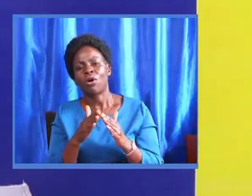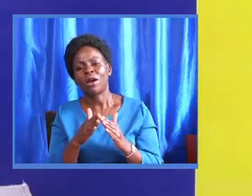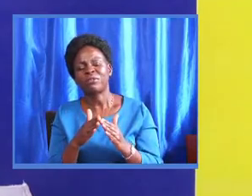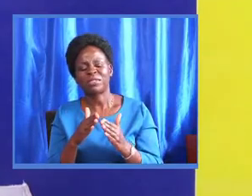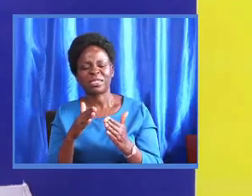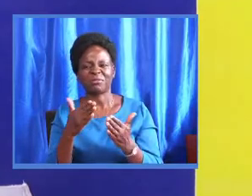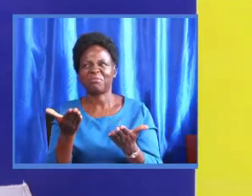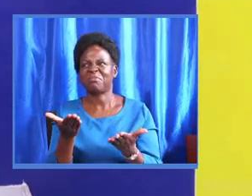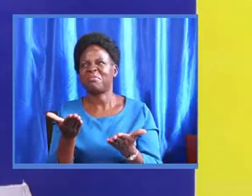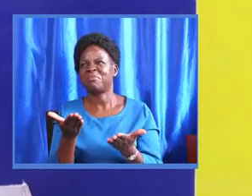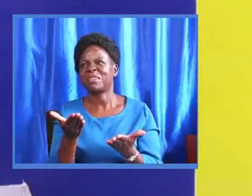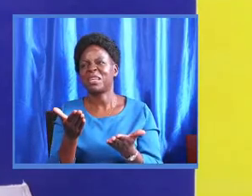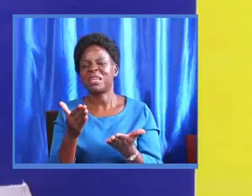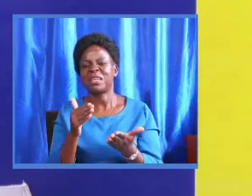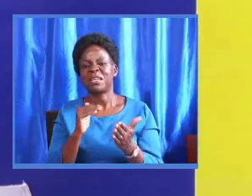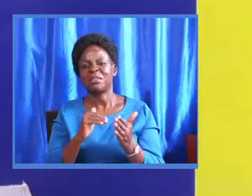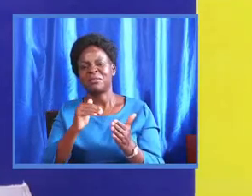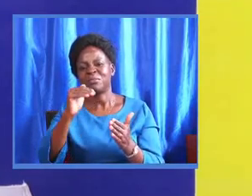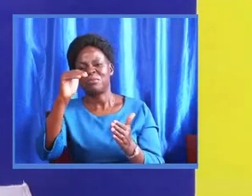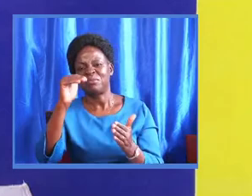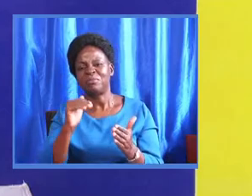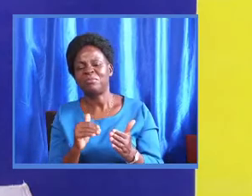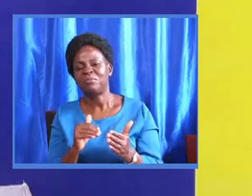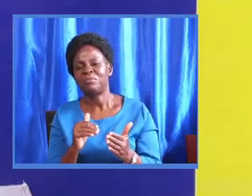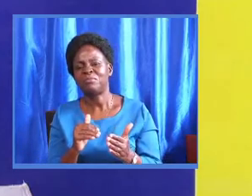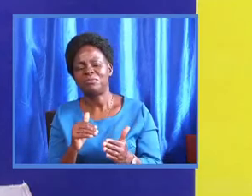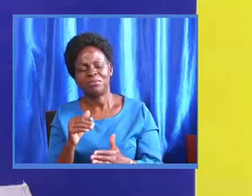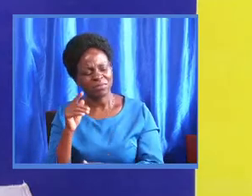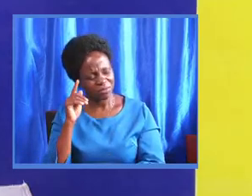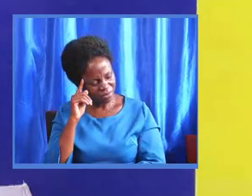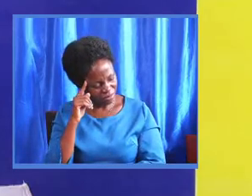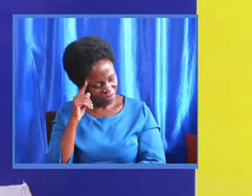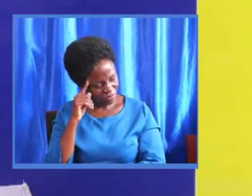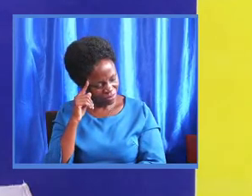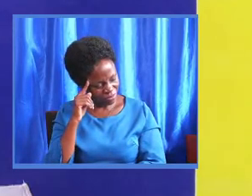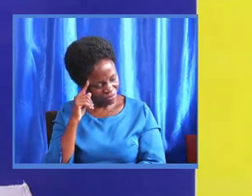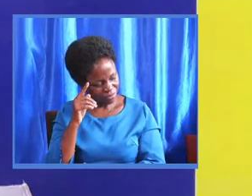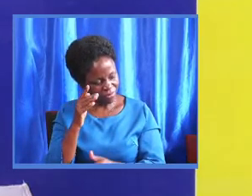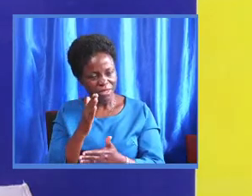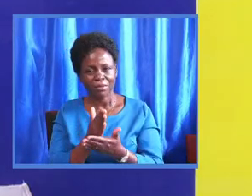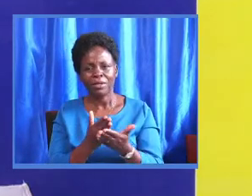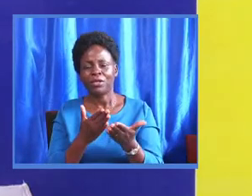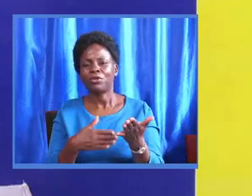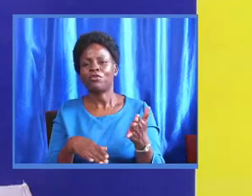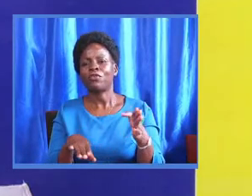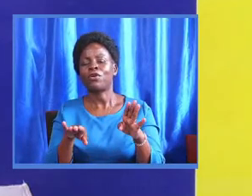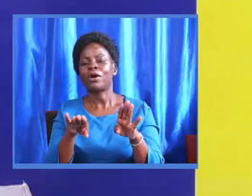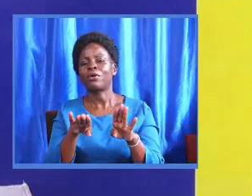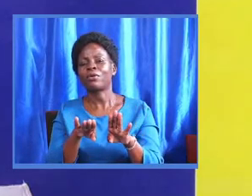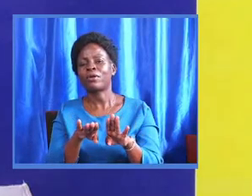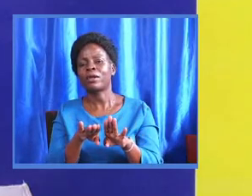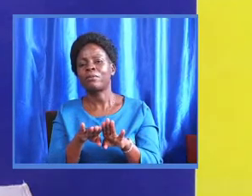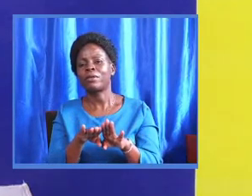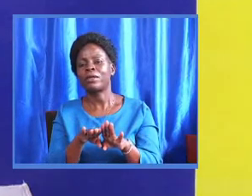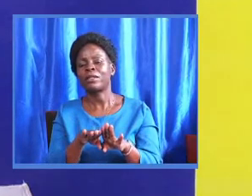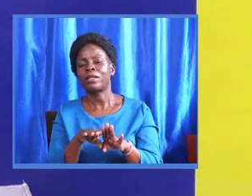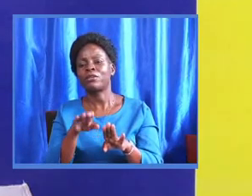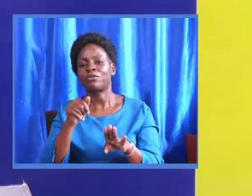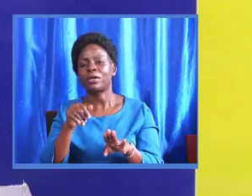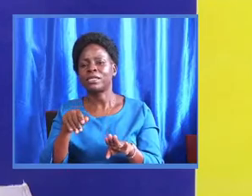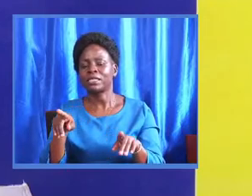apartment and condominium, I think as part of your agreement, you must ask a